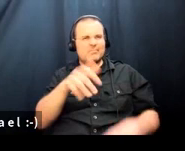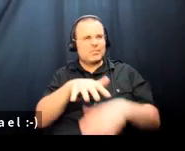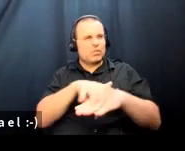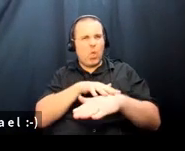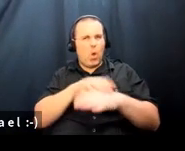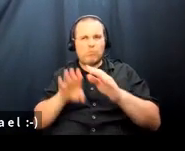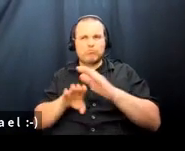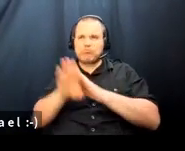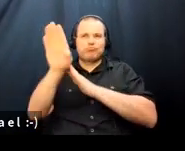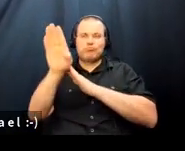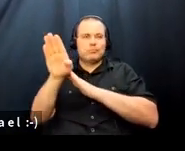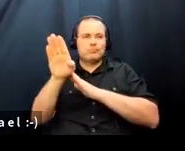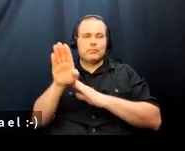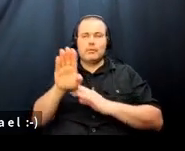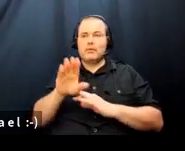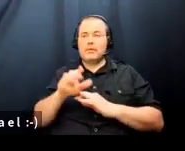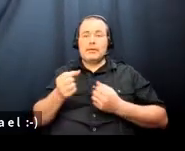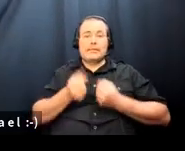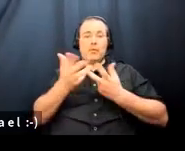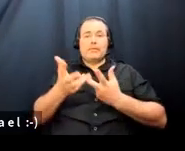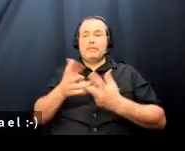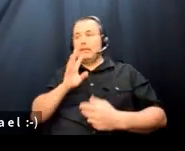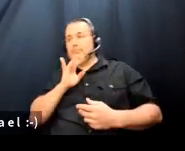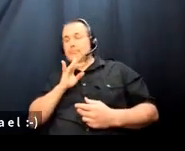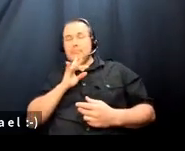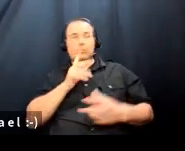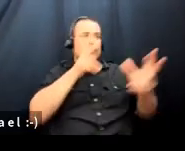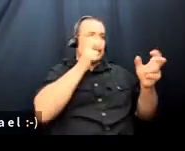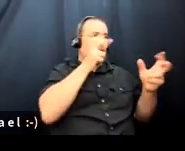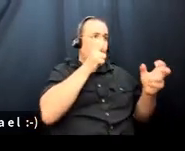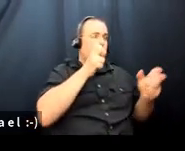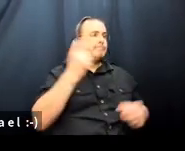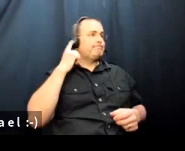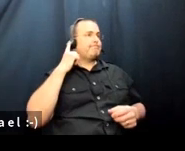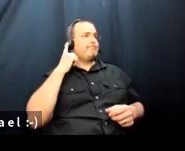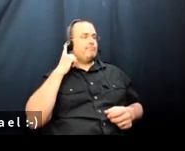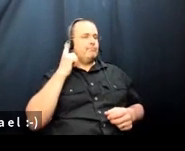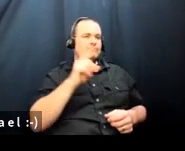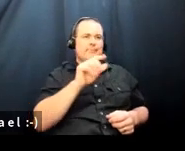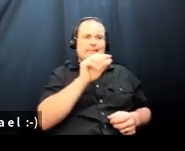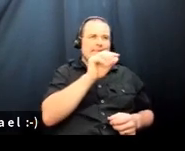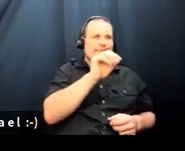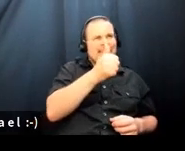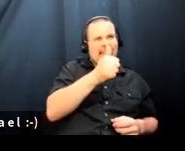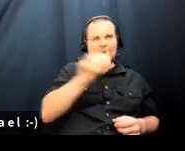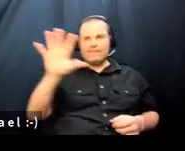50 words receptively and expressively, they don't have them yet. Okay, next one.